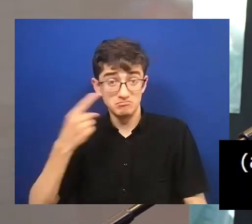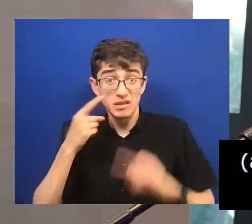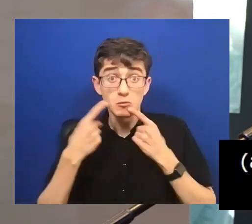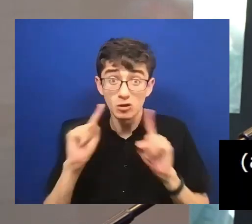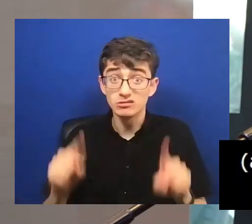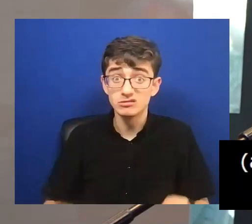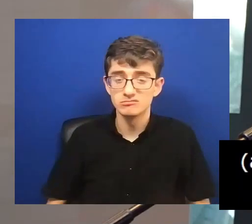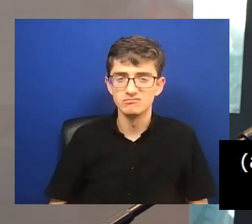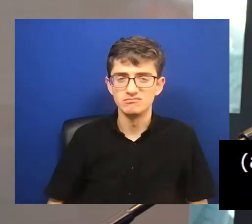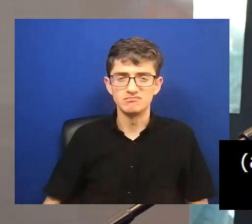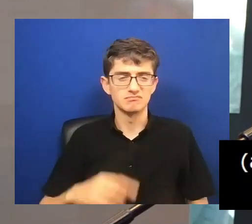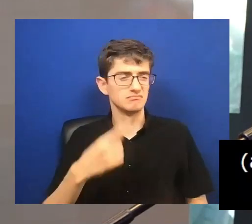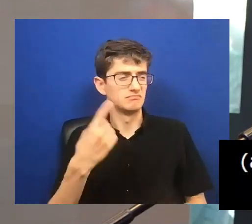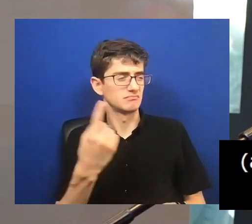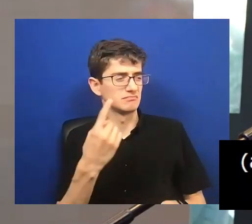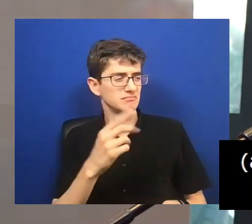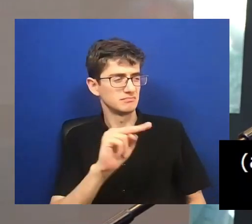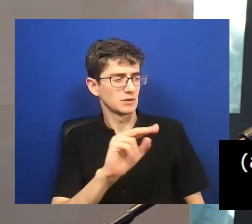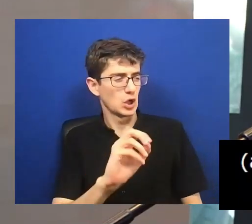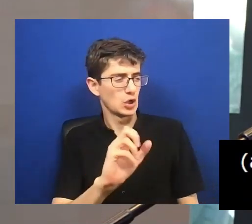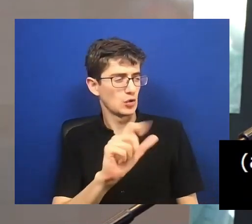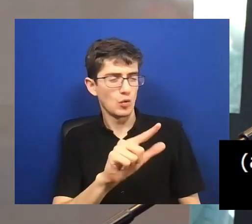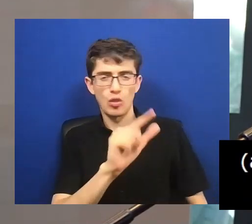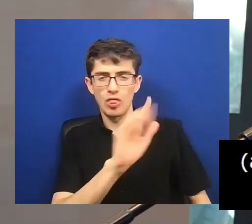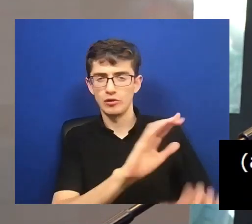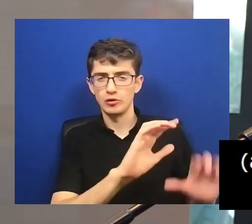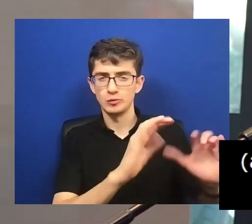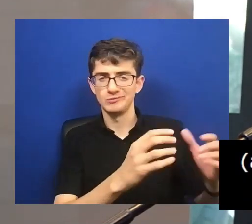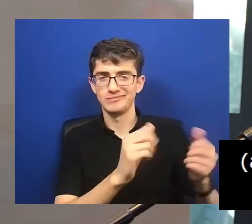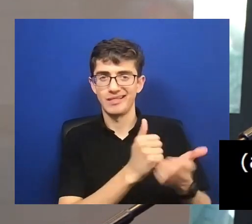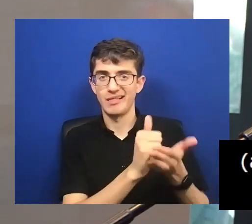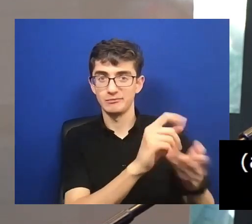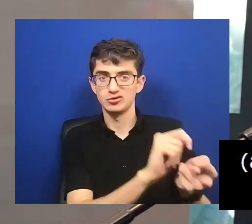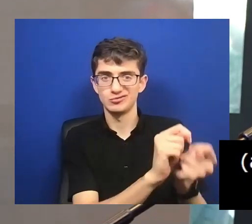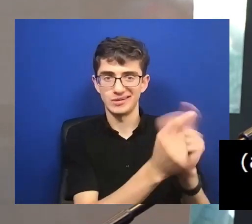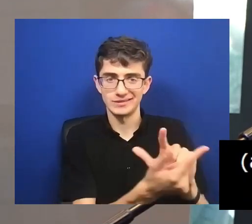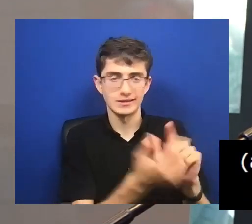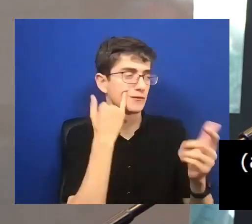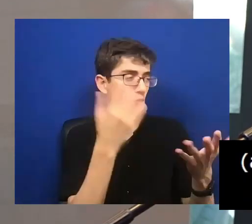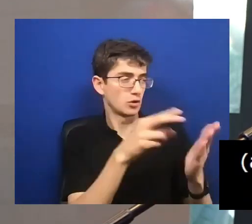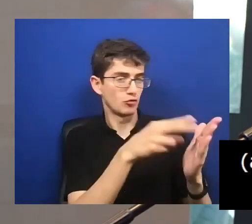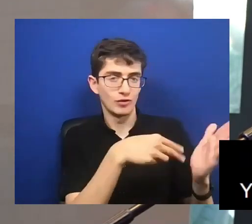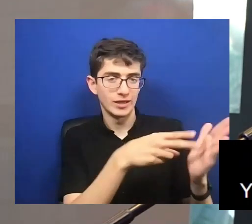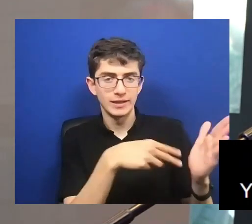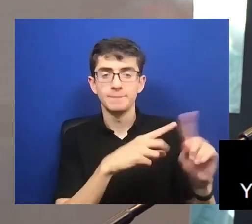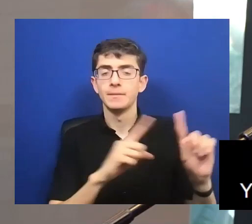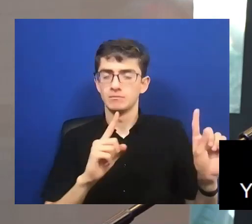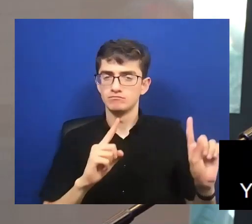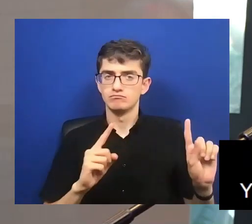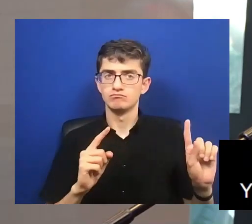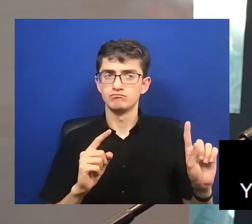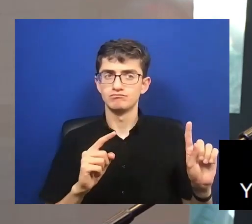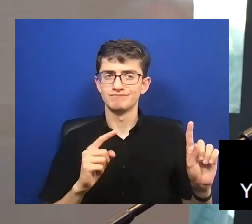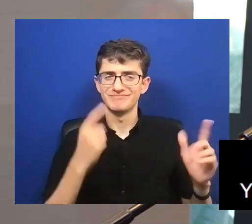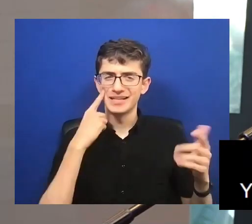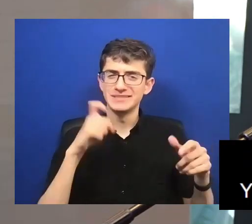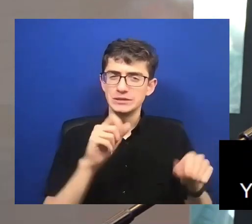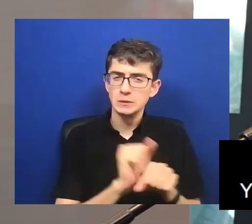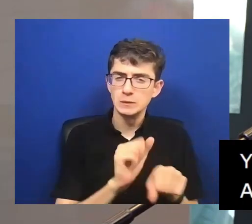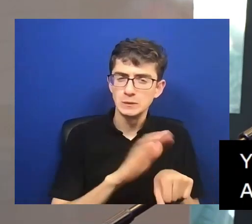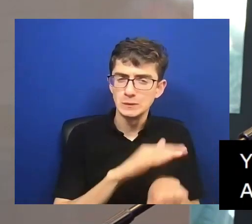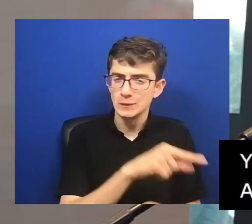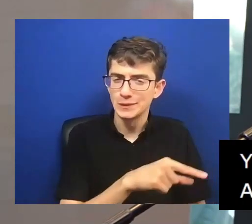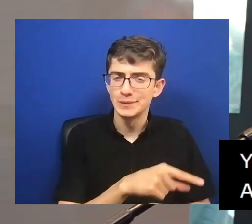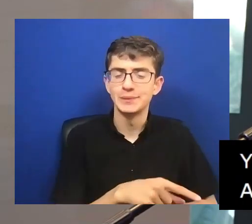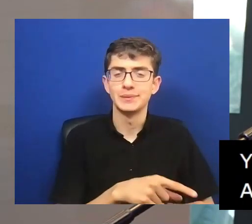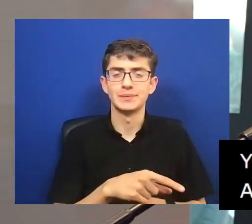Thank you, Noel and company. But I would say that you know, we still have to work on that, both for making sure that it's